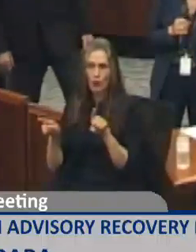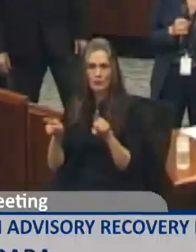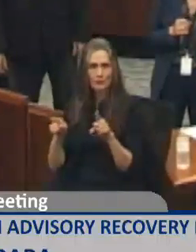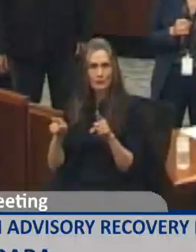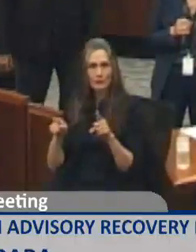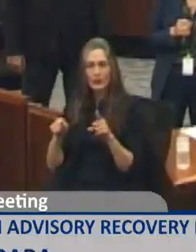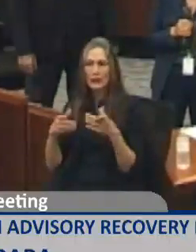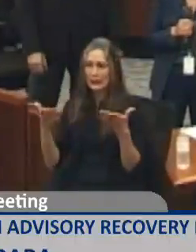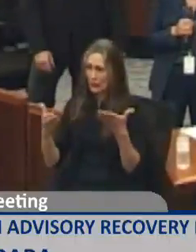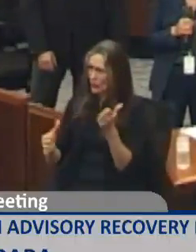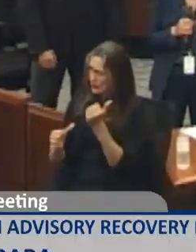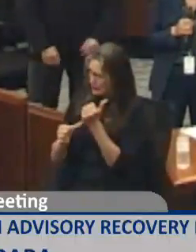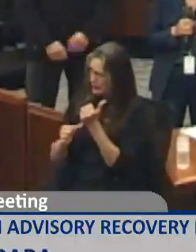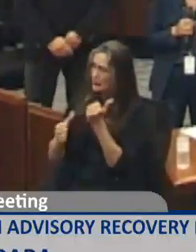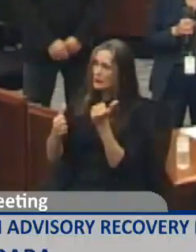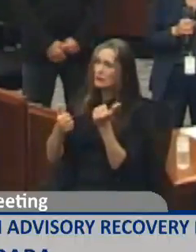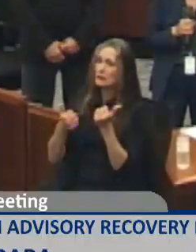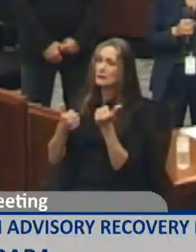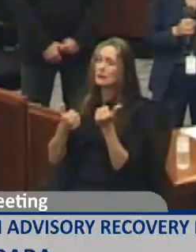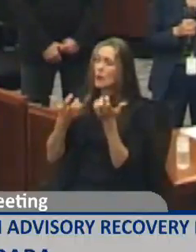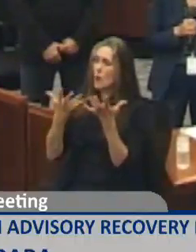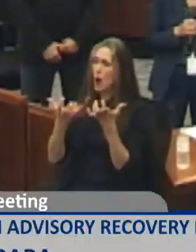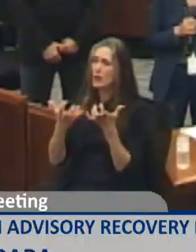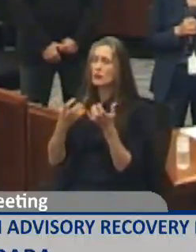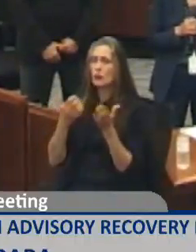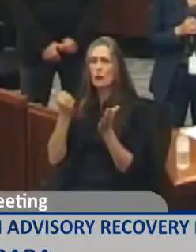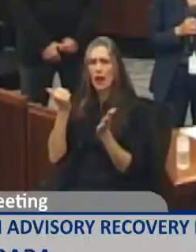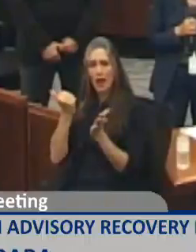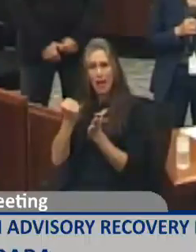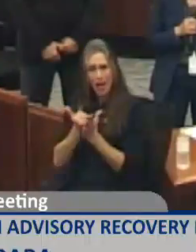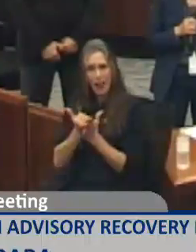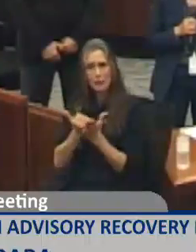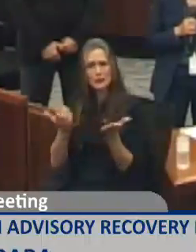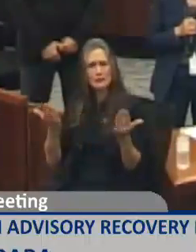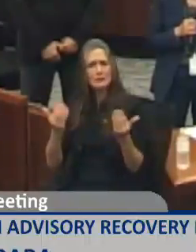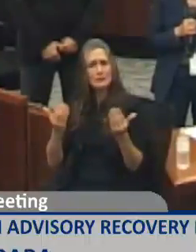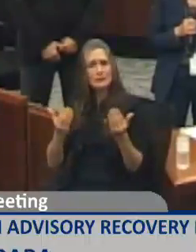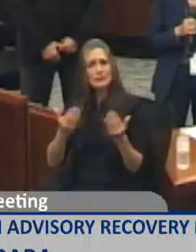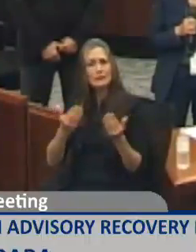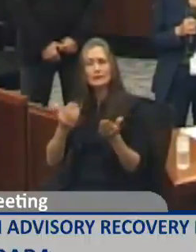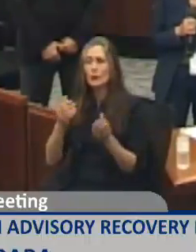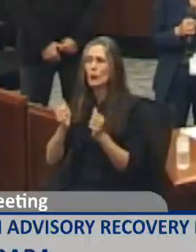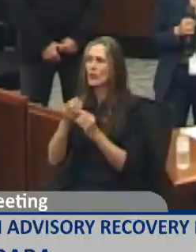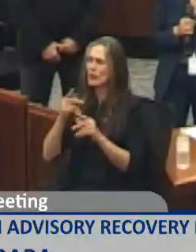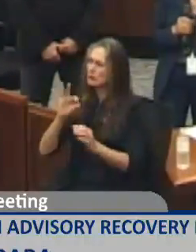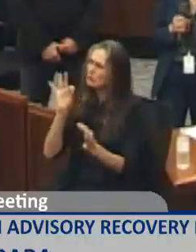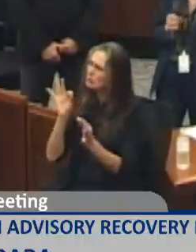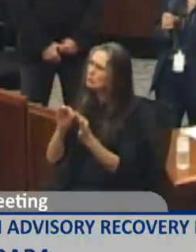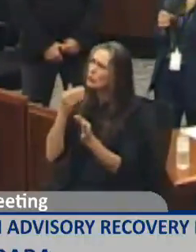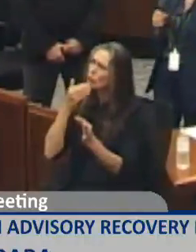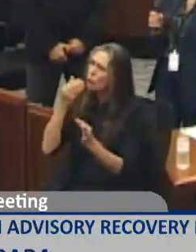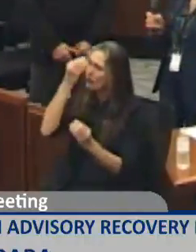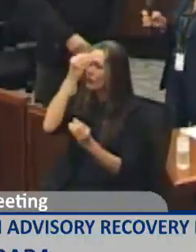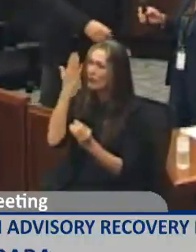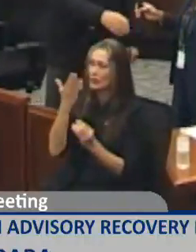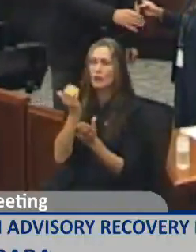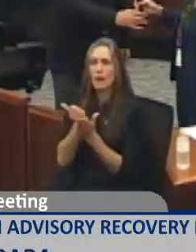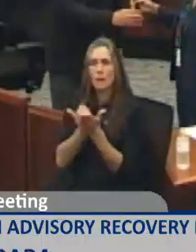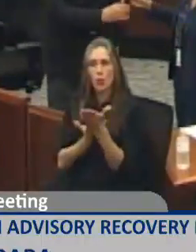our Deputy Director of Development Review, and he's really kind of heading up our effort with planning and development. And then two of our case